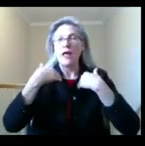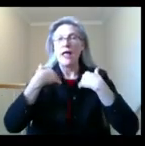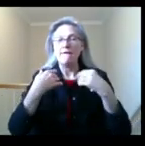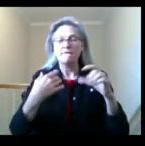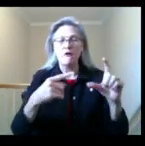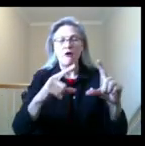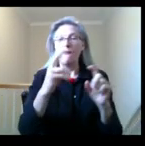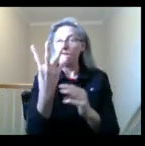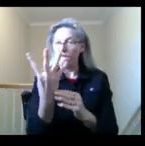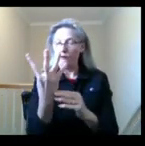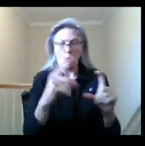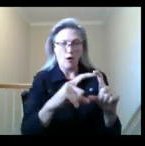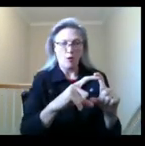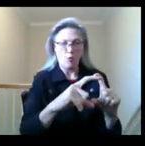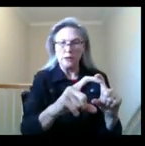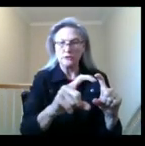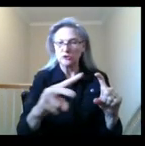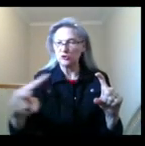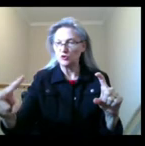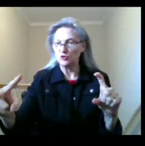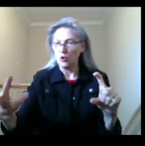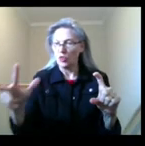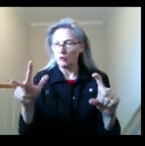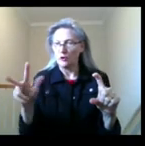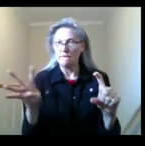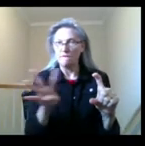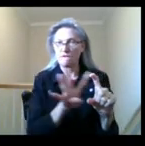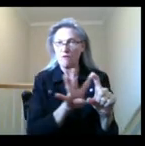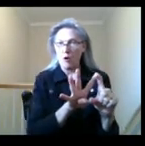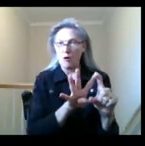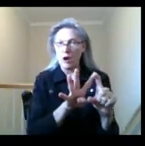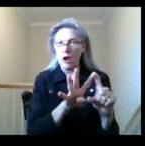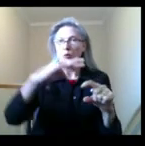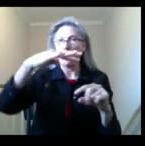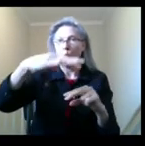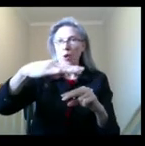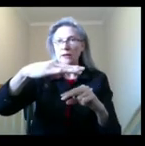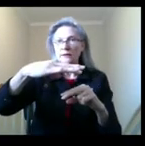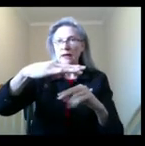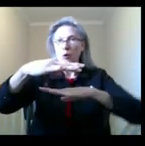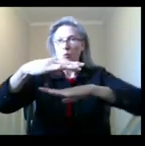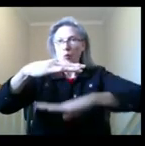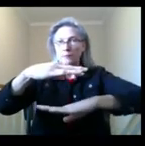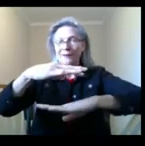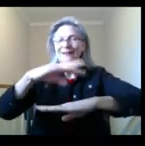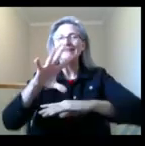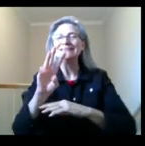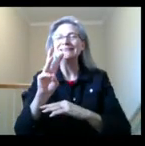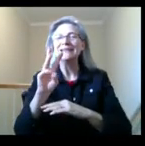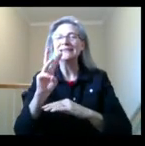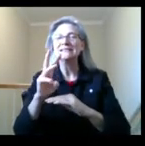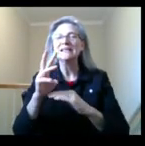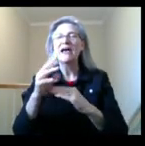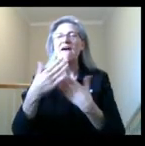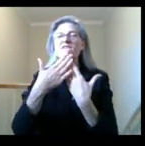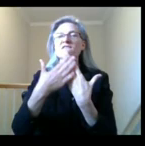4 around and 1 on top and 1 on bottom, that means there's 6 faces.